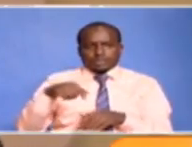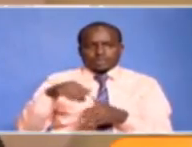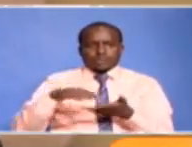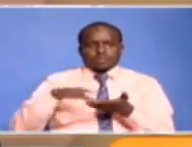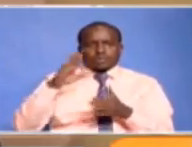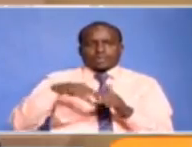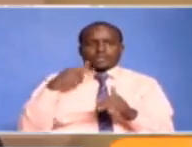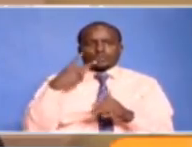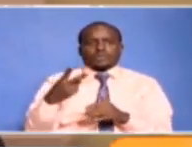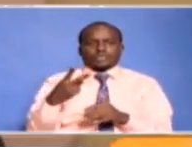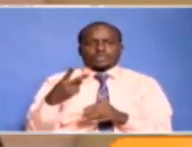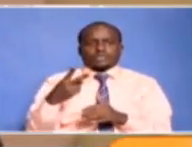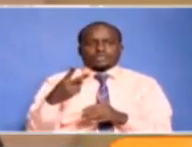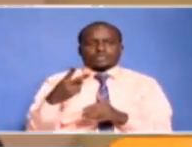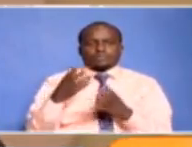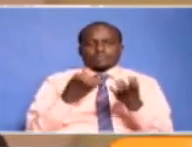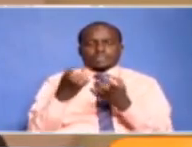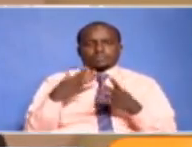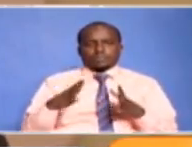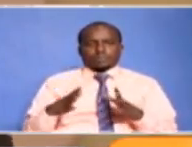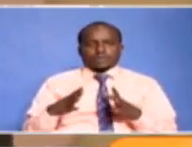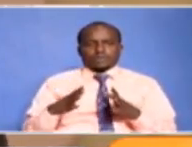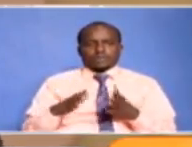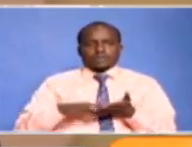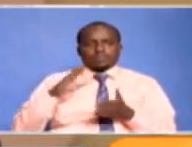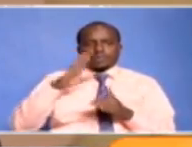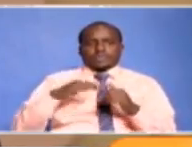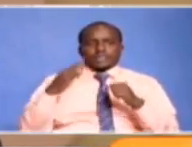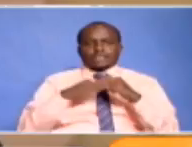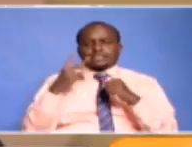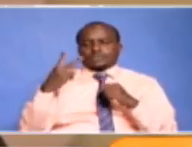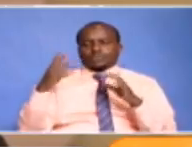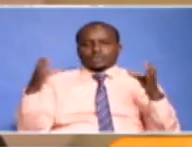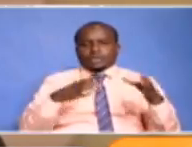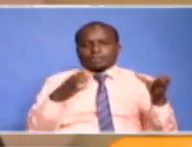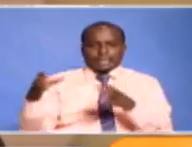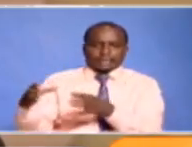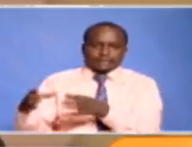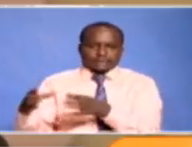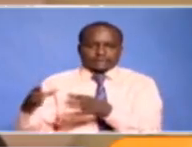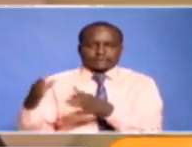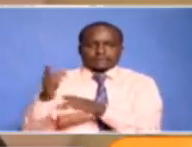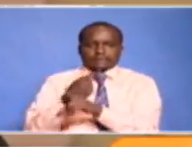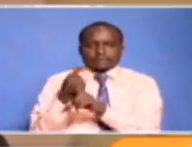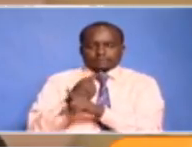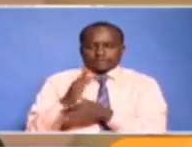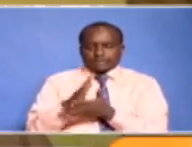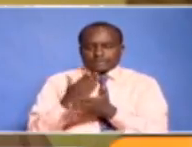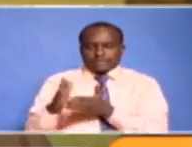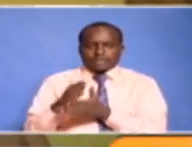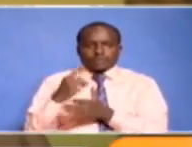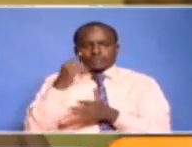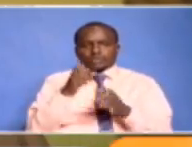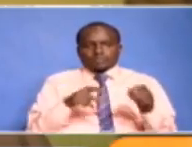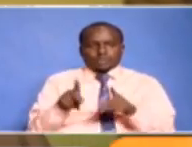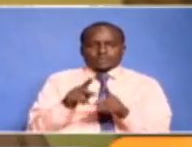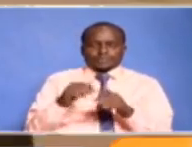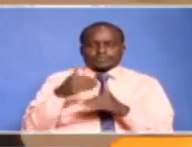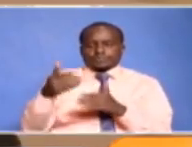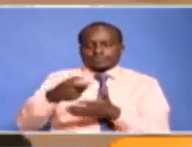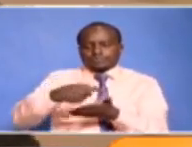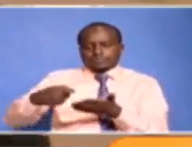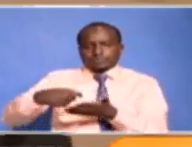200 Omani business people, more than 82 companies with different sector, to see the opportunities. After signing this